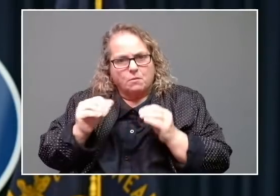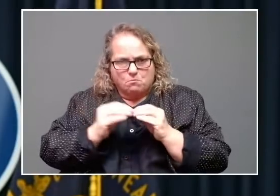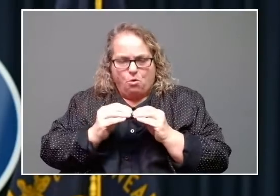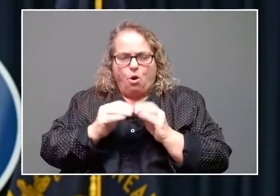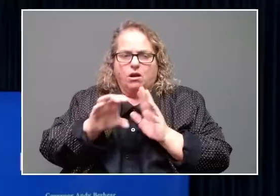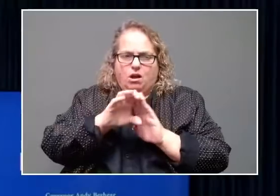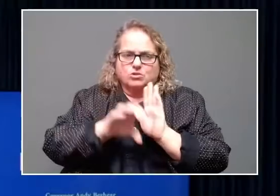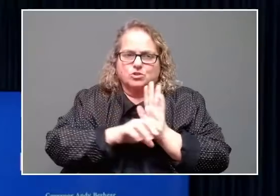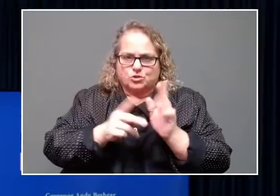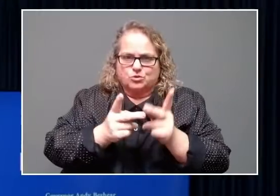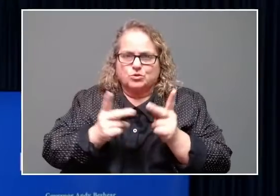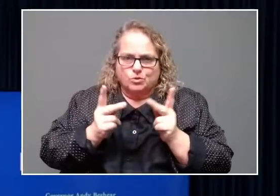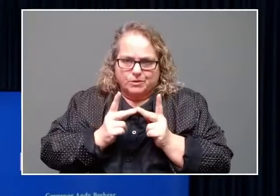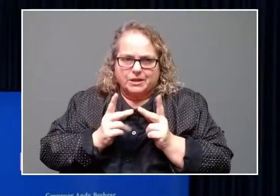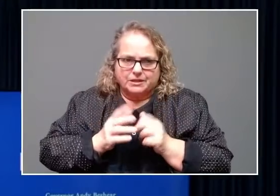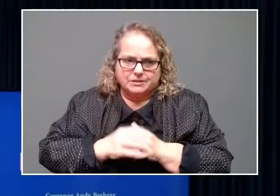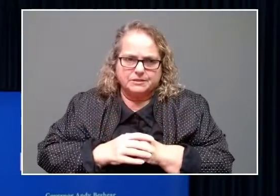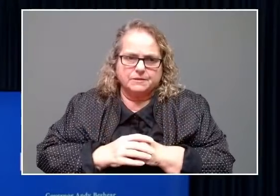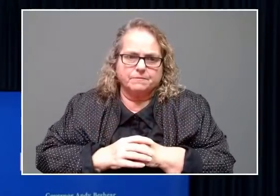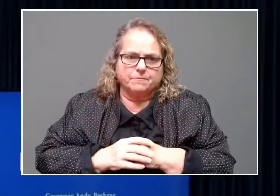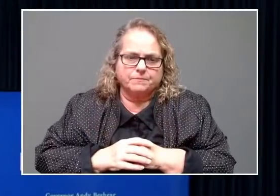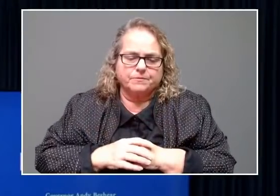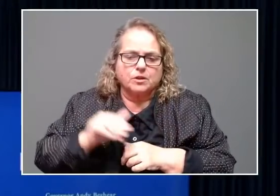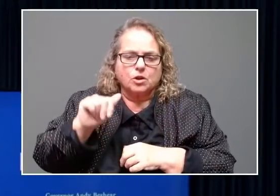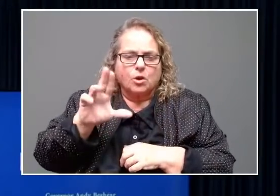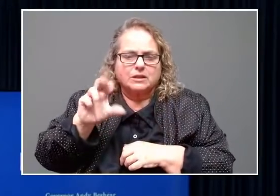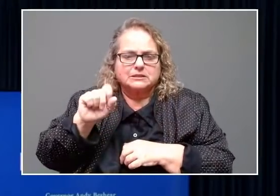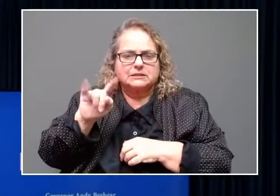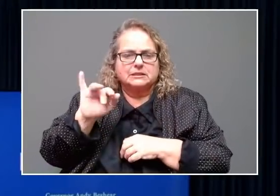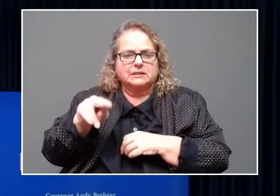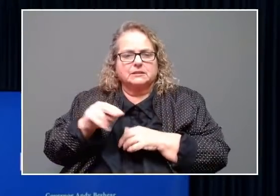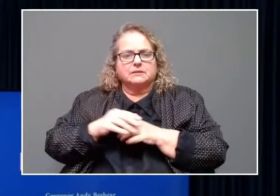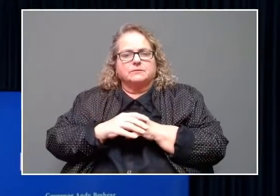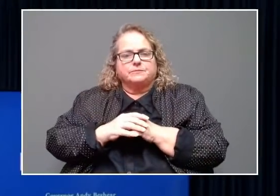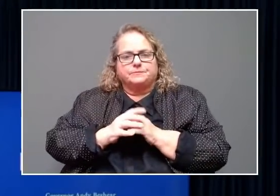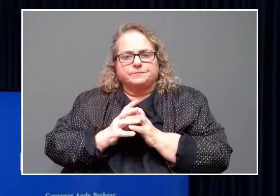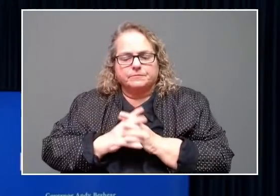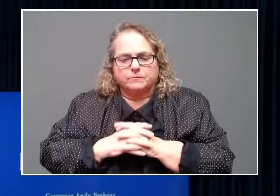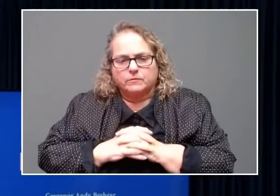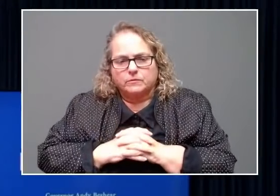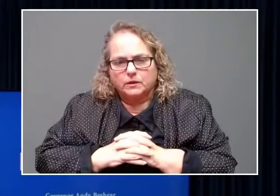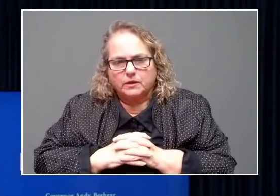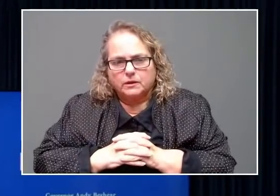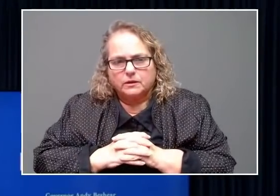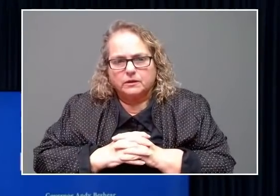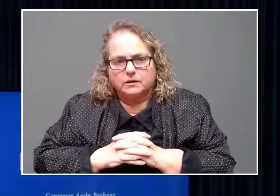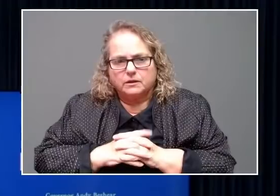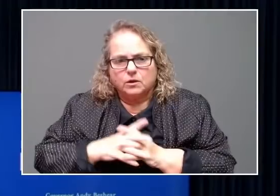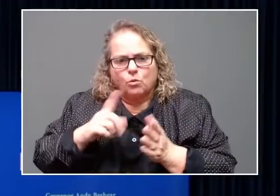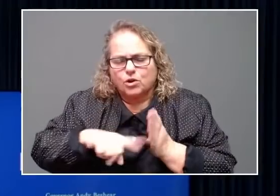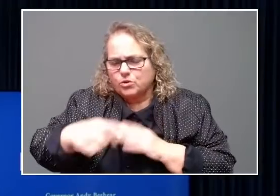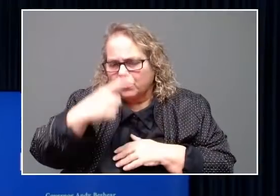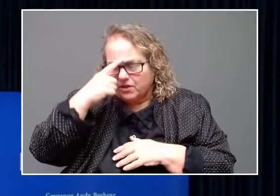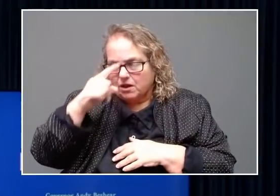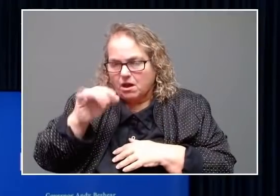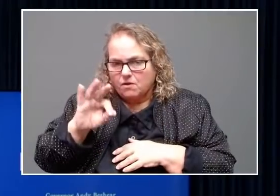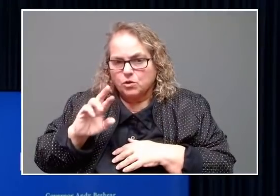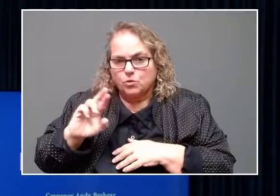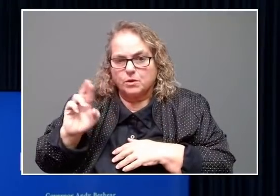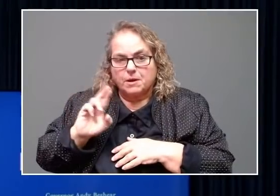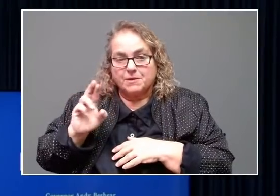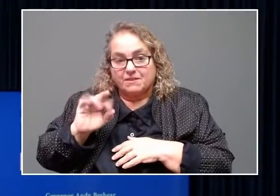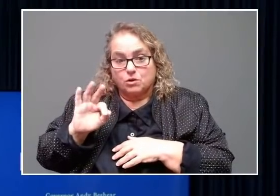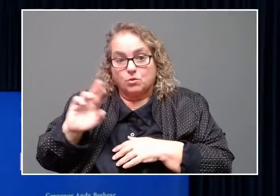place. Austin. Thank you, Governor. What do you make of the Republican bill that could push back the